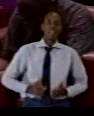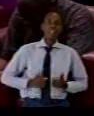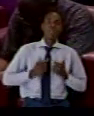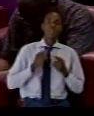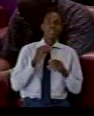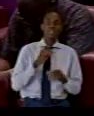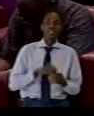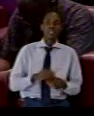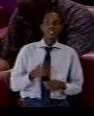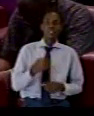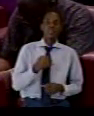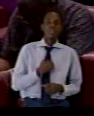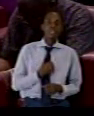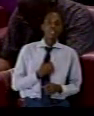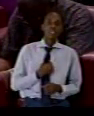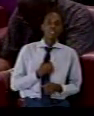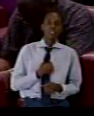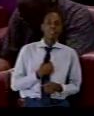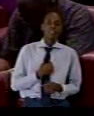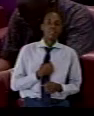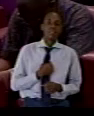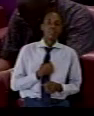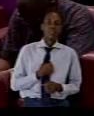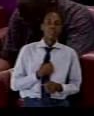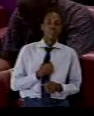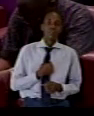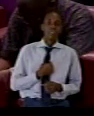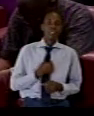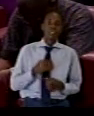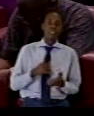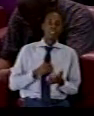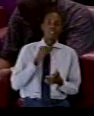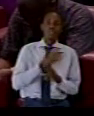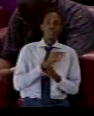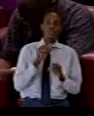that liveth in me, in me.